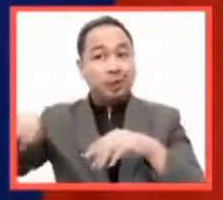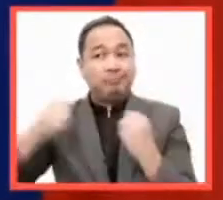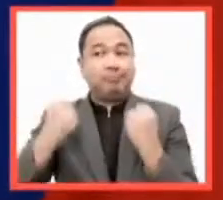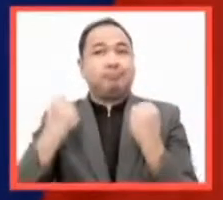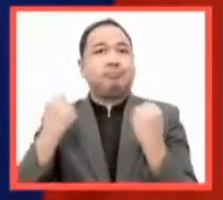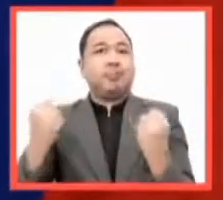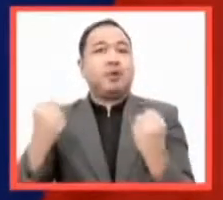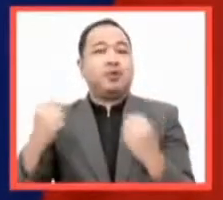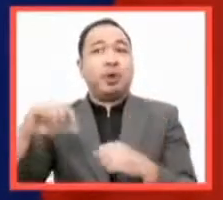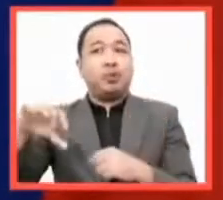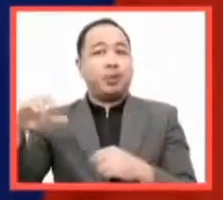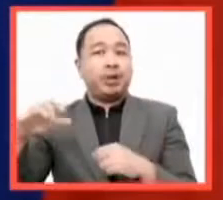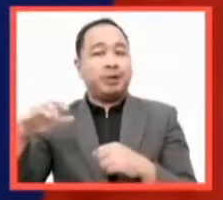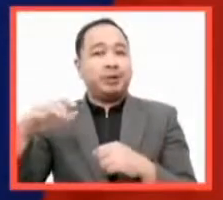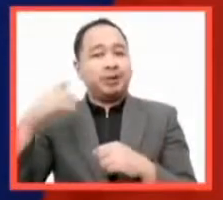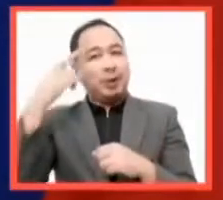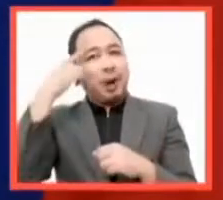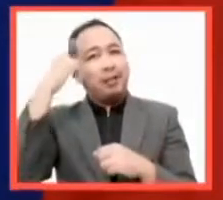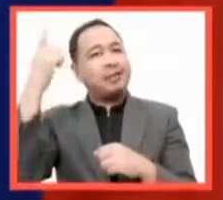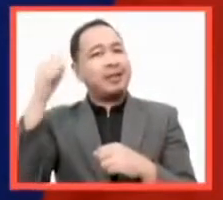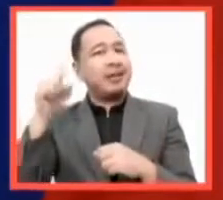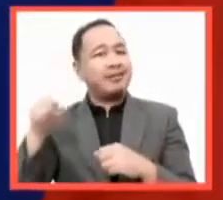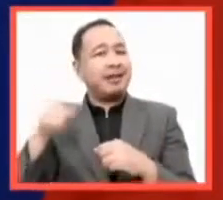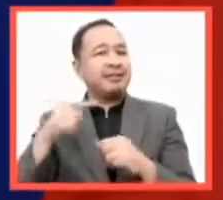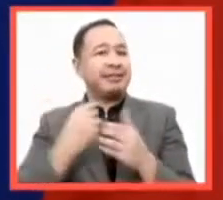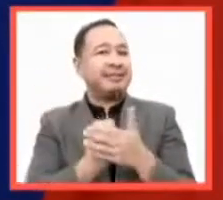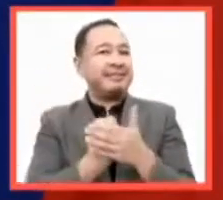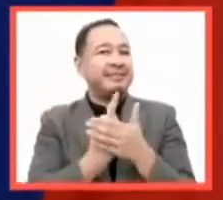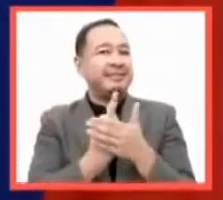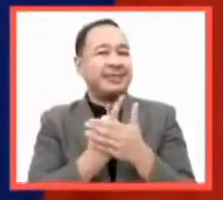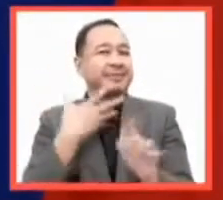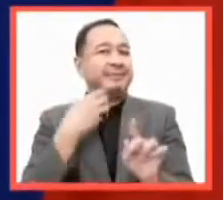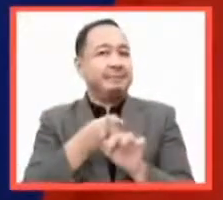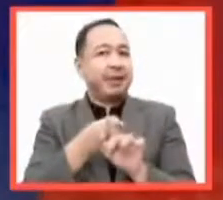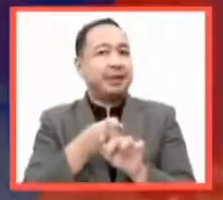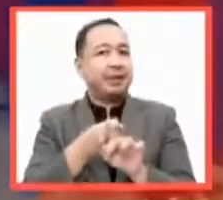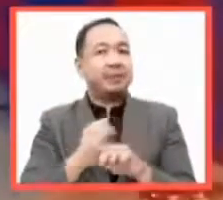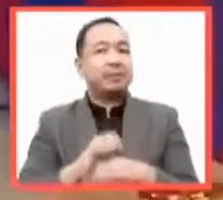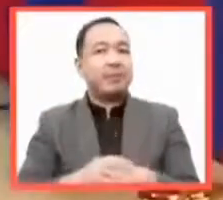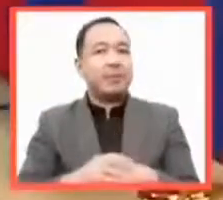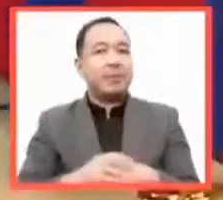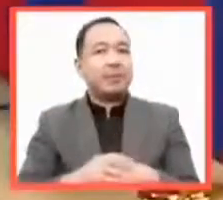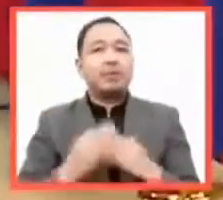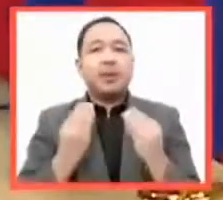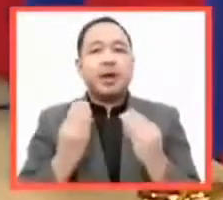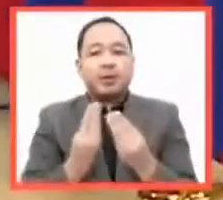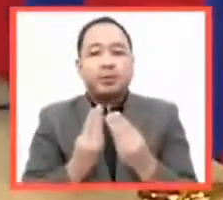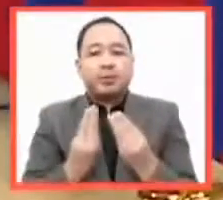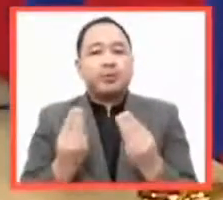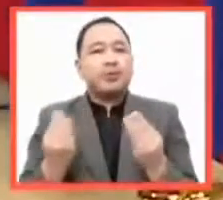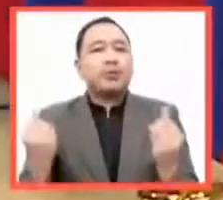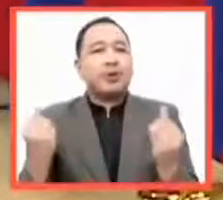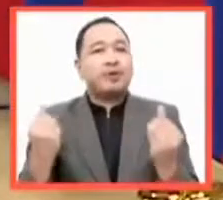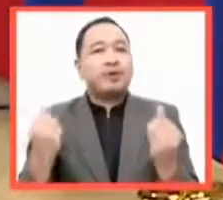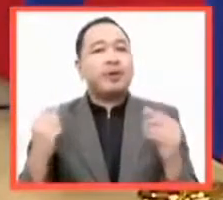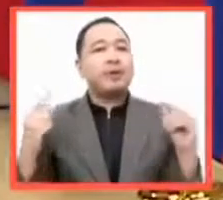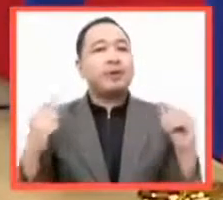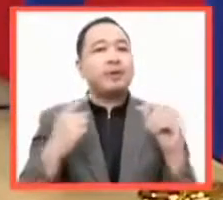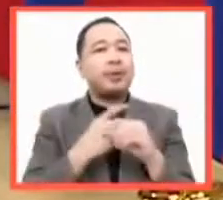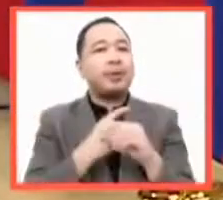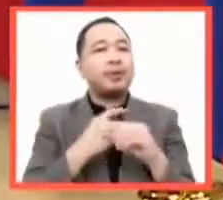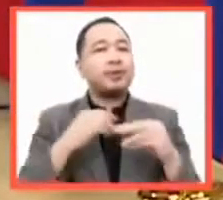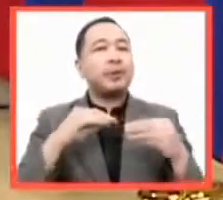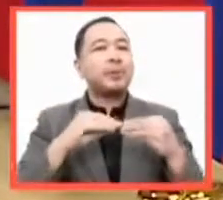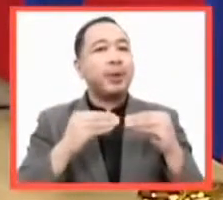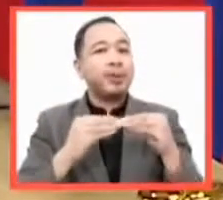into chaos before the powerful heed the simple lesson. In dealing with complex